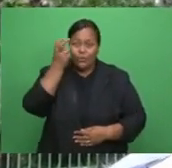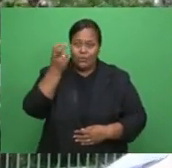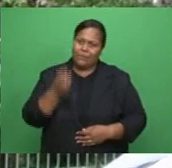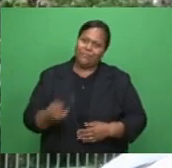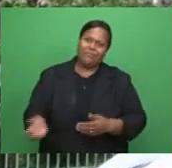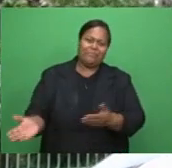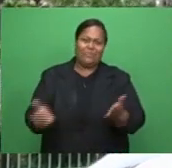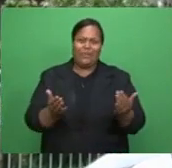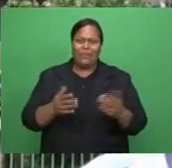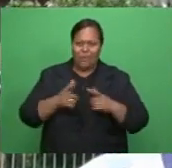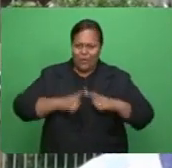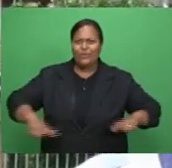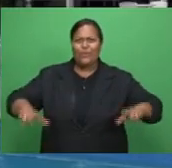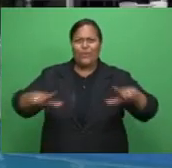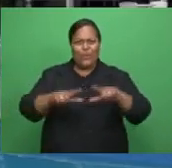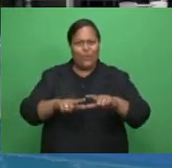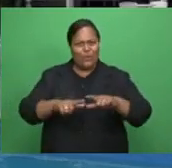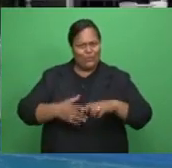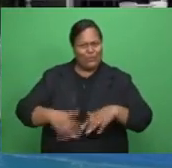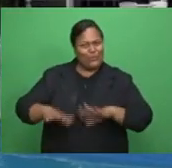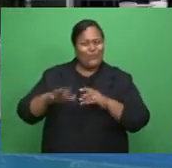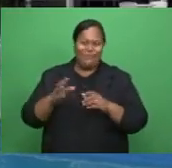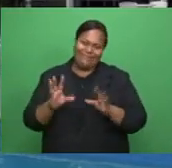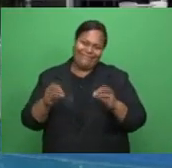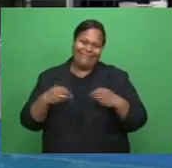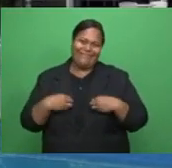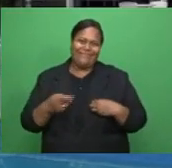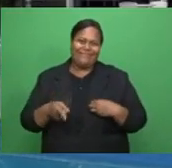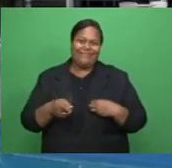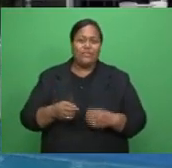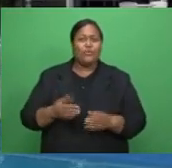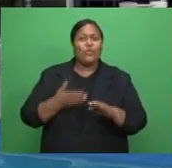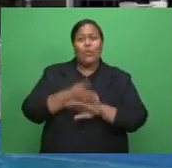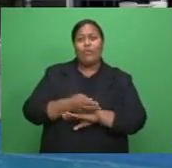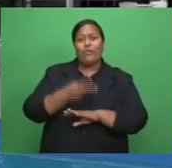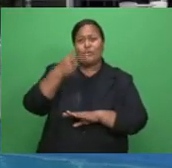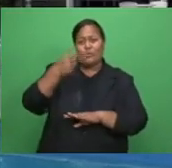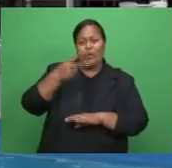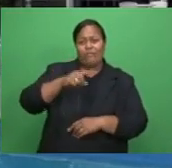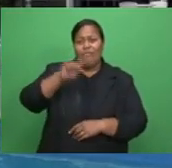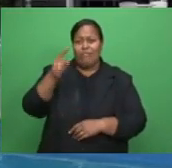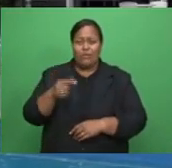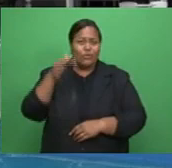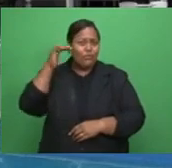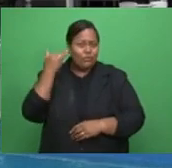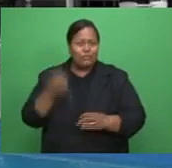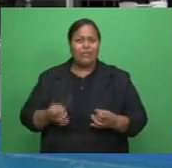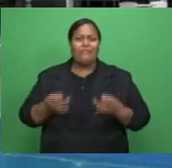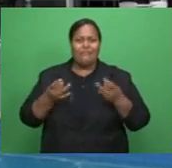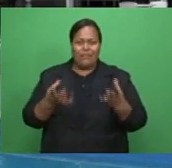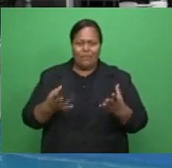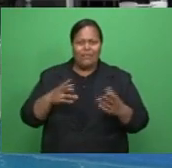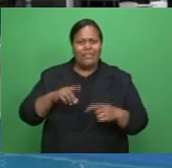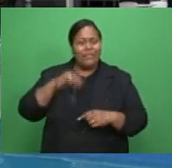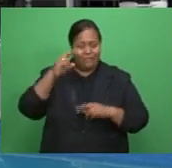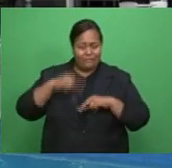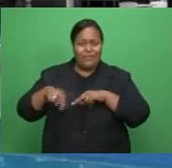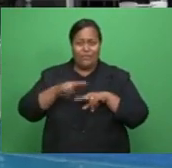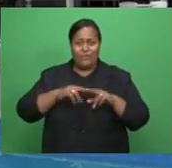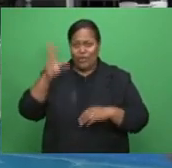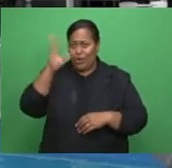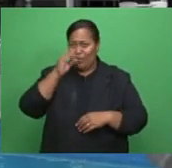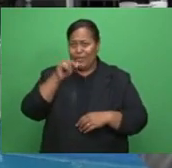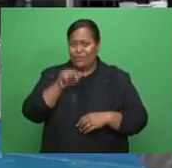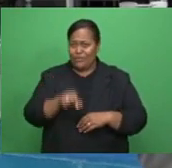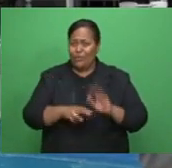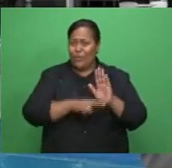I think the locals are getting the 5-star. There are over 12,000 rooms available in Fiji's accommodation inventory. 15 to 20% of them